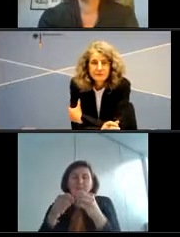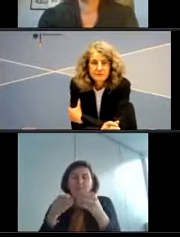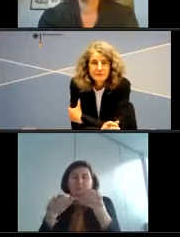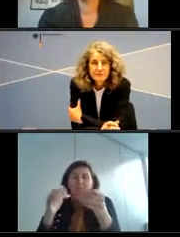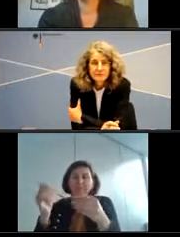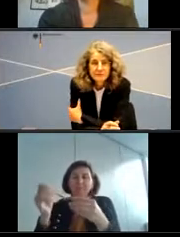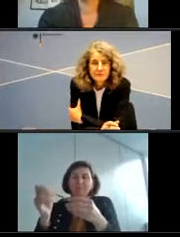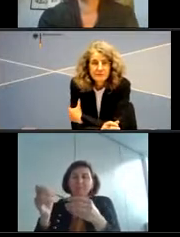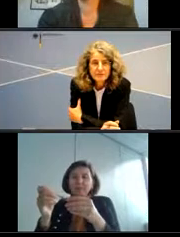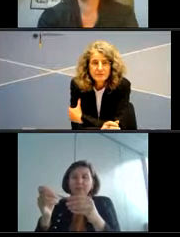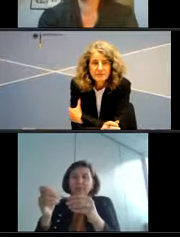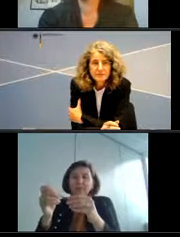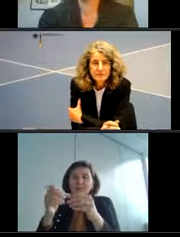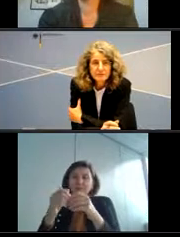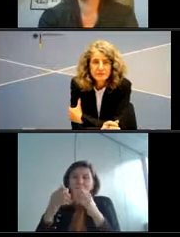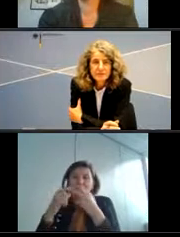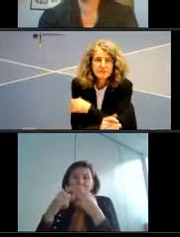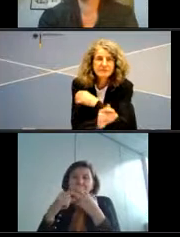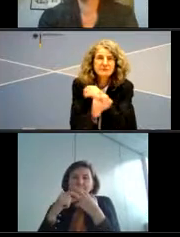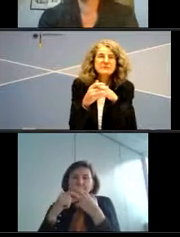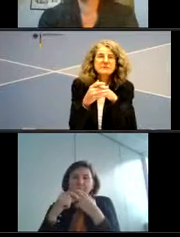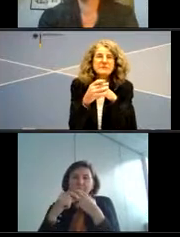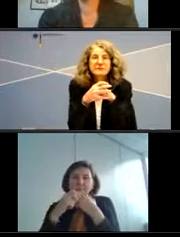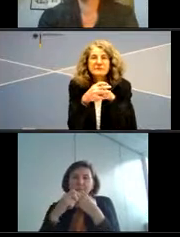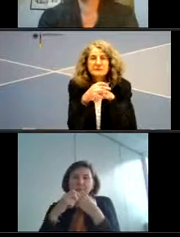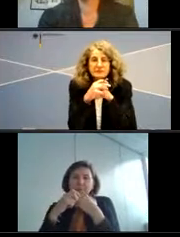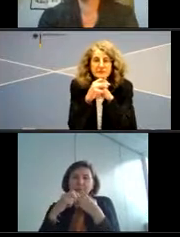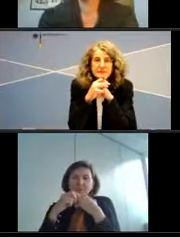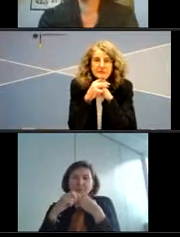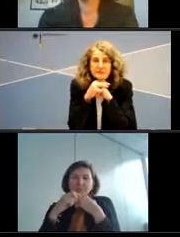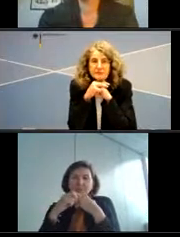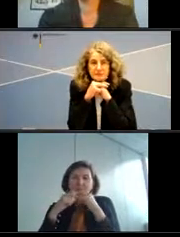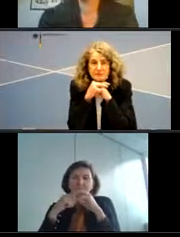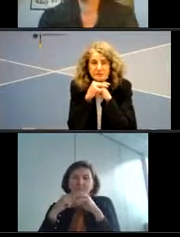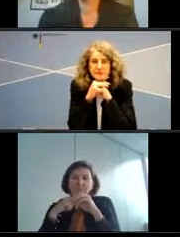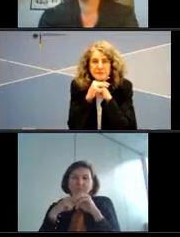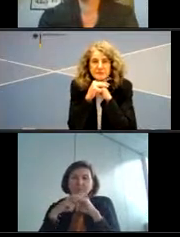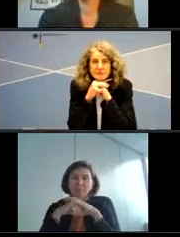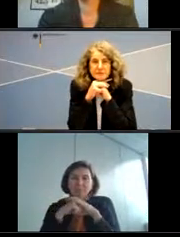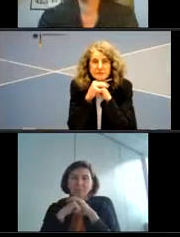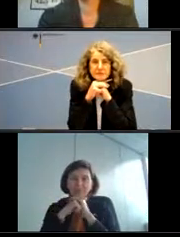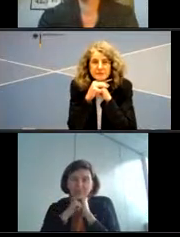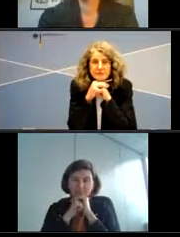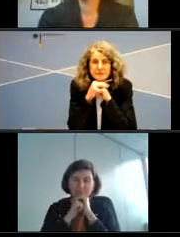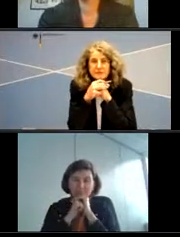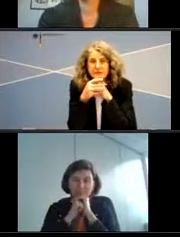Okay. Hope everybody's had a chance to give their answer.